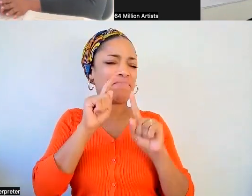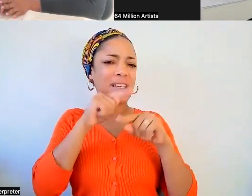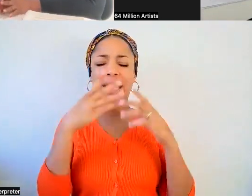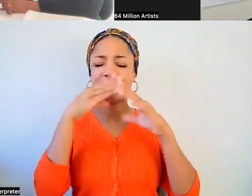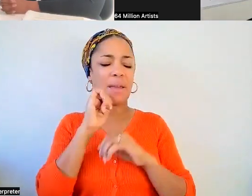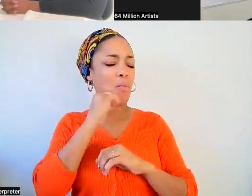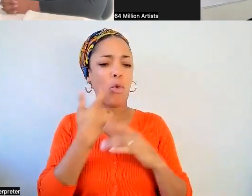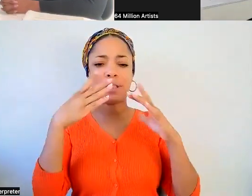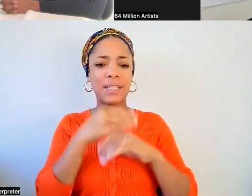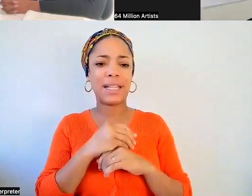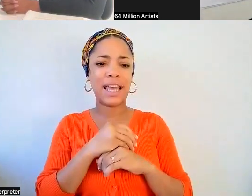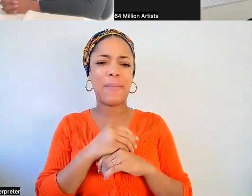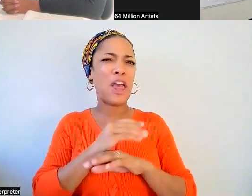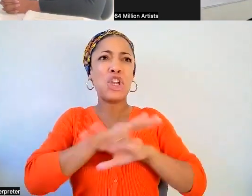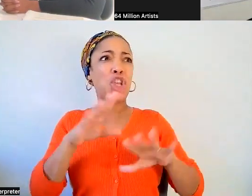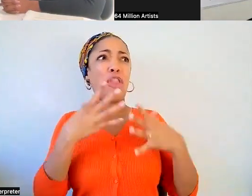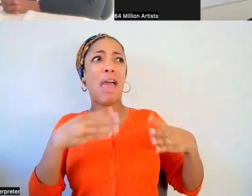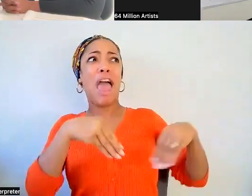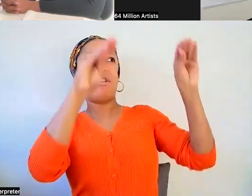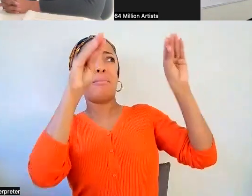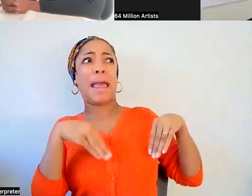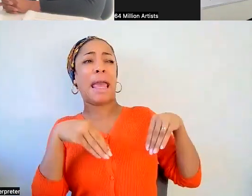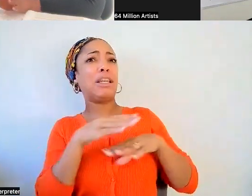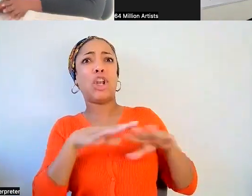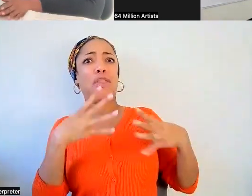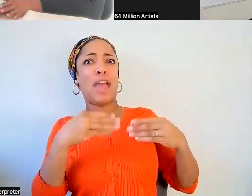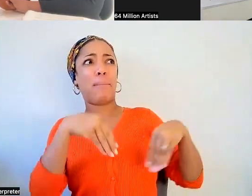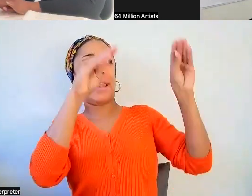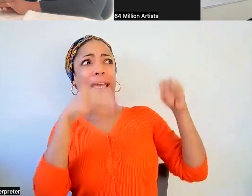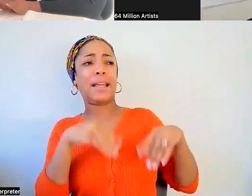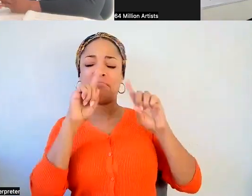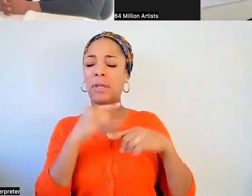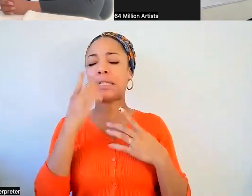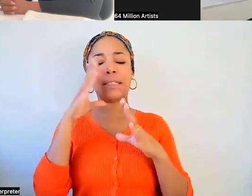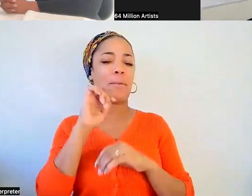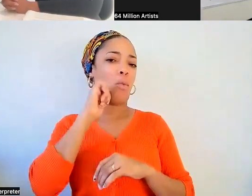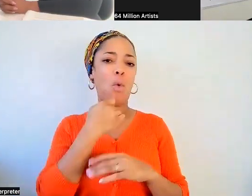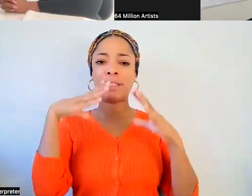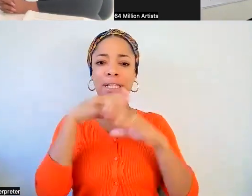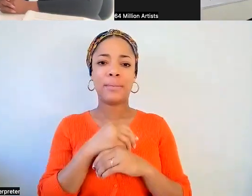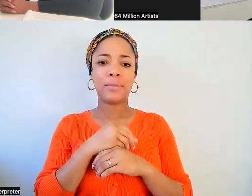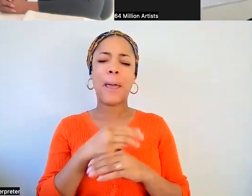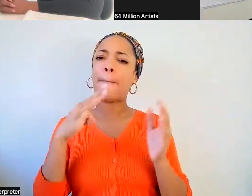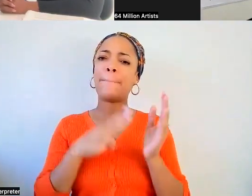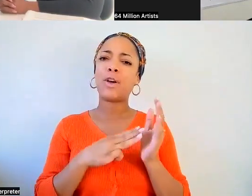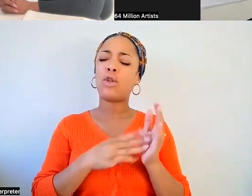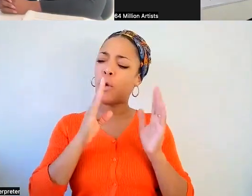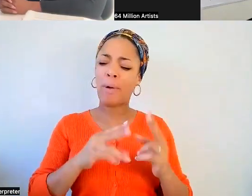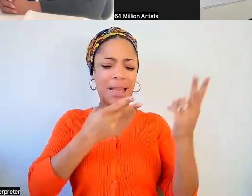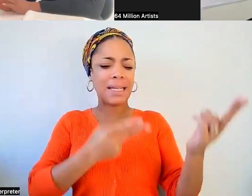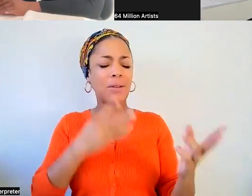sleep, won't sleep. Not the hairy blanket, not the hairy blanket. Can't sleep, won't sleep. Michael, you must lie down and go to